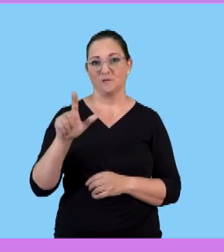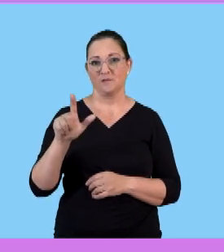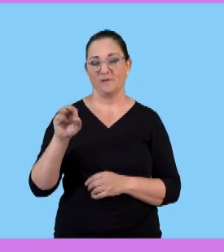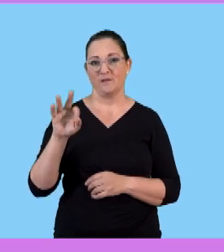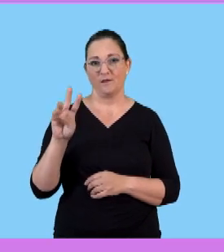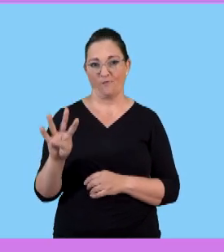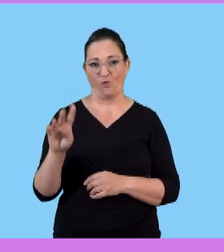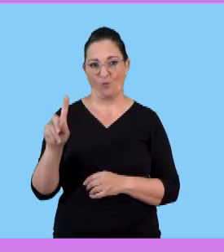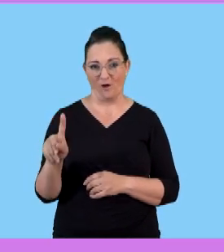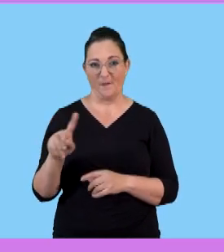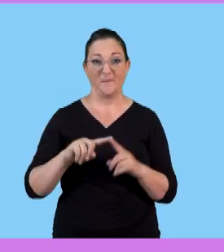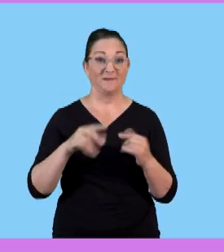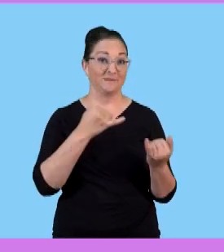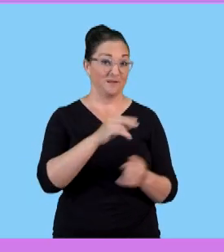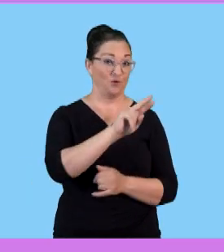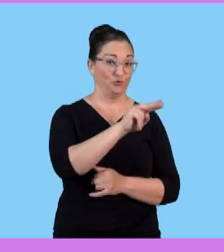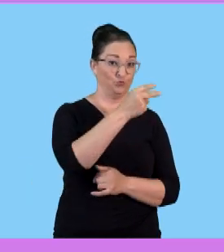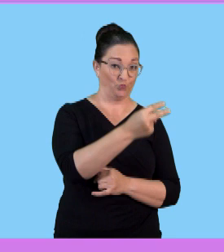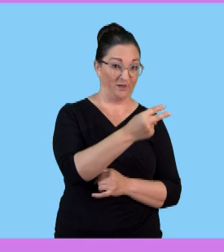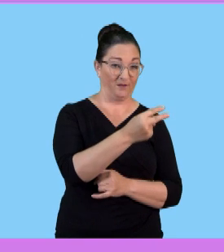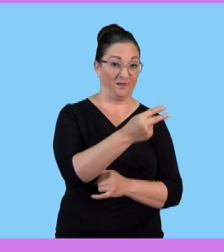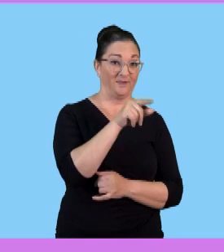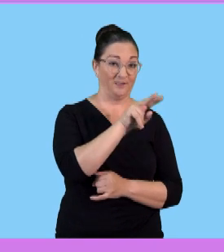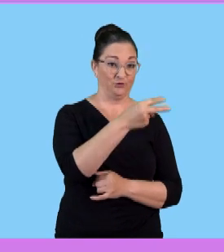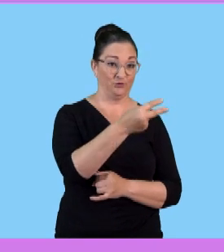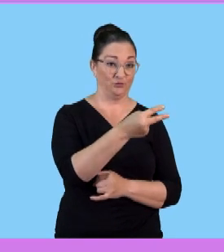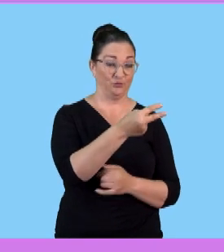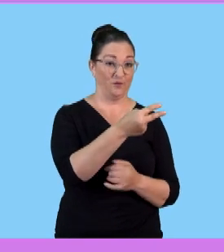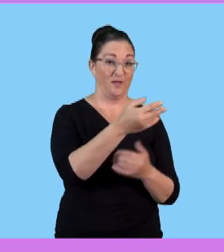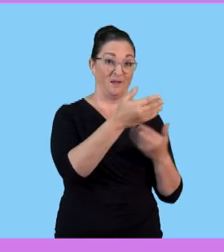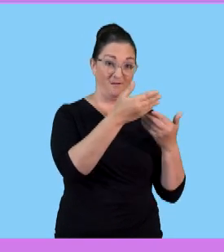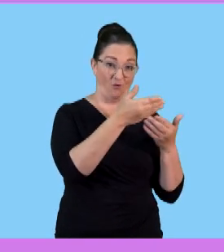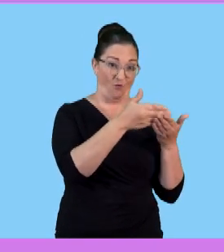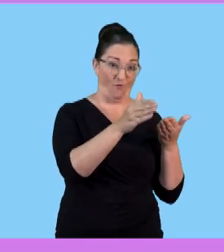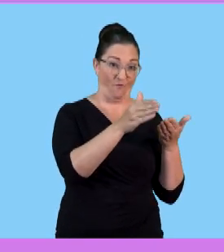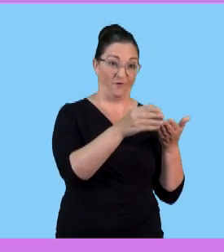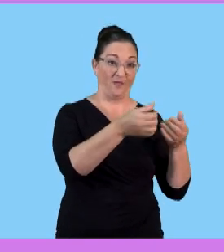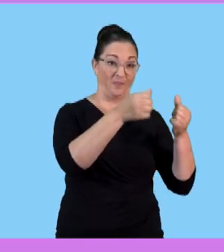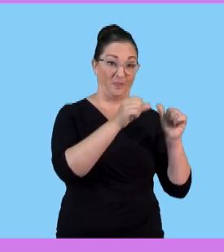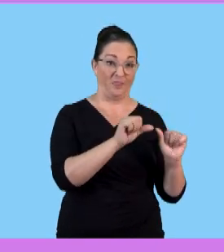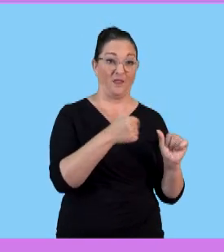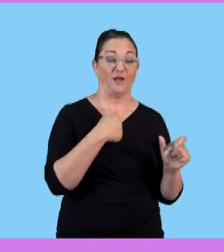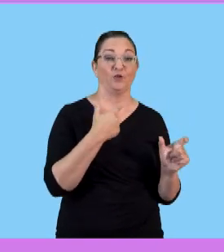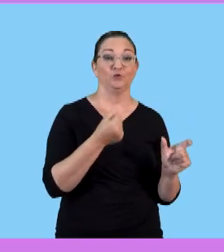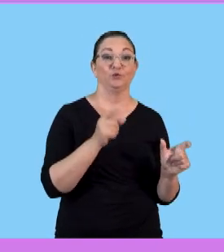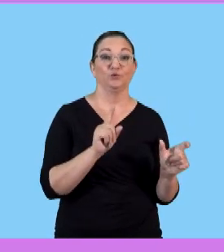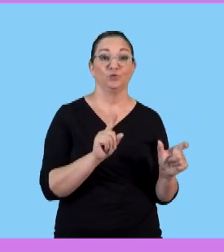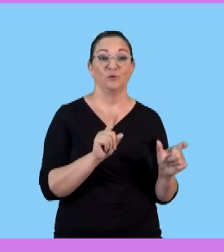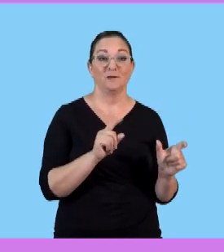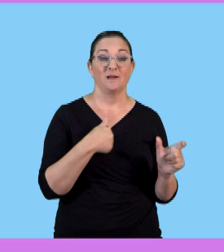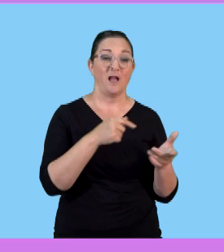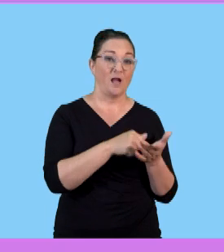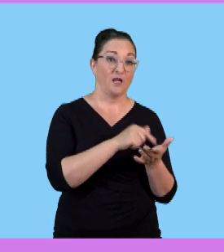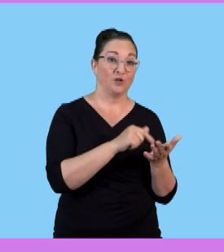2,89017341. There was still my square. In order to get rid of that square, if I can put it that way, I did the inverse, right?